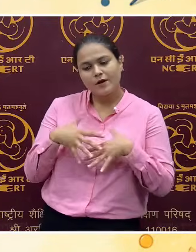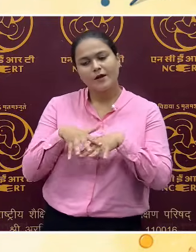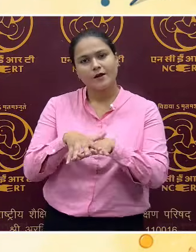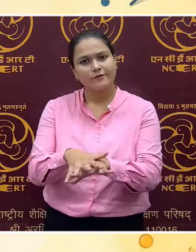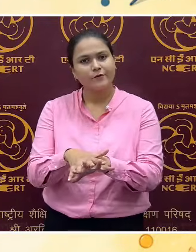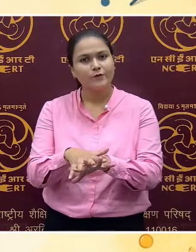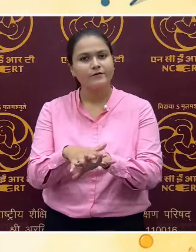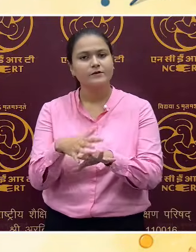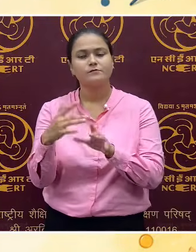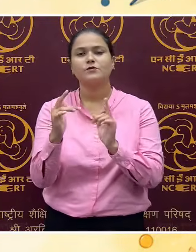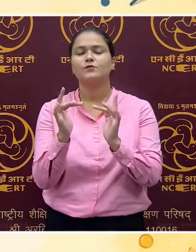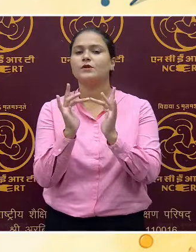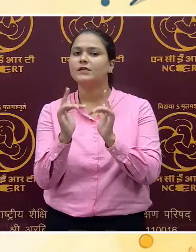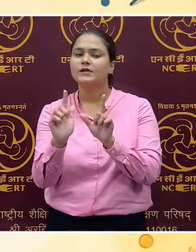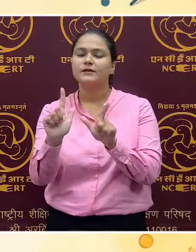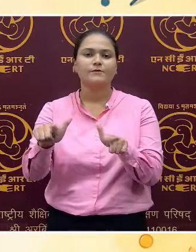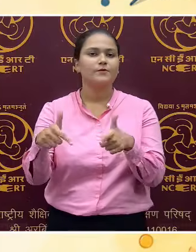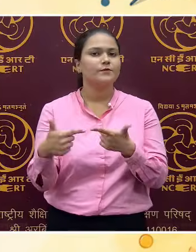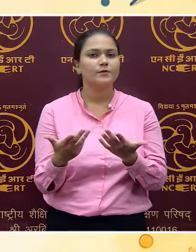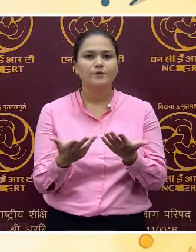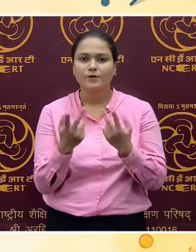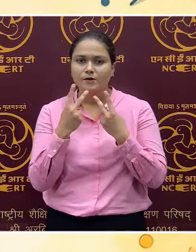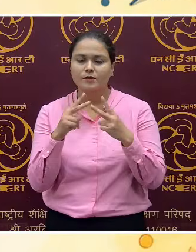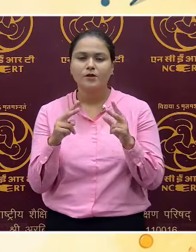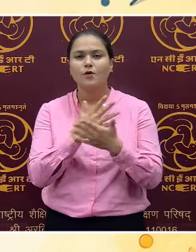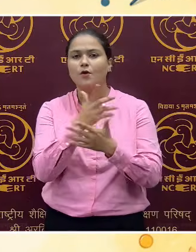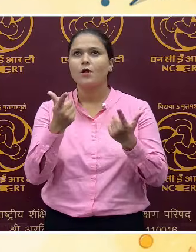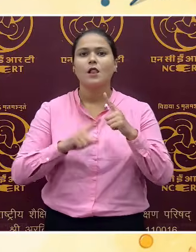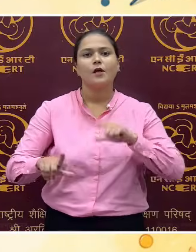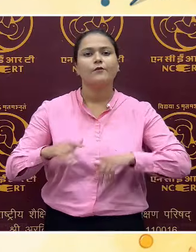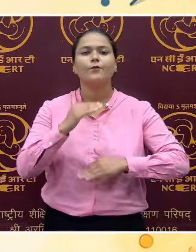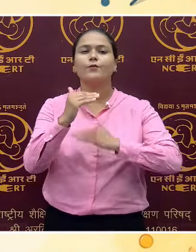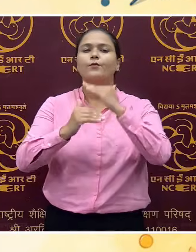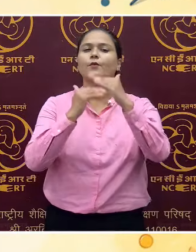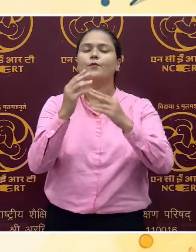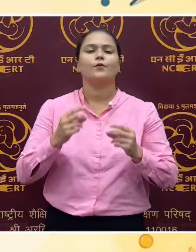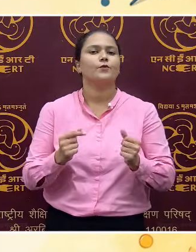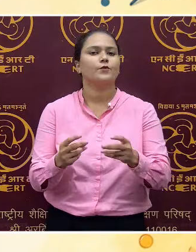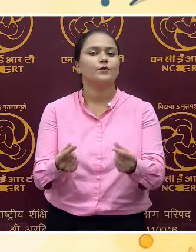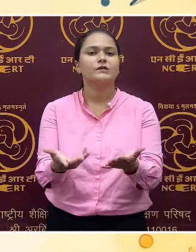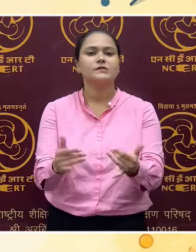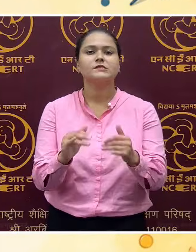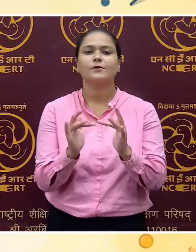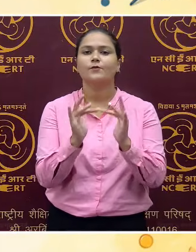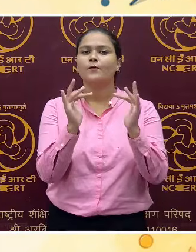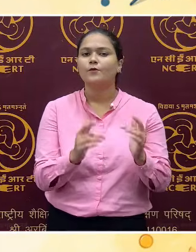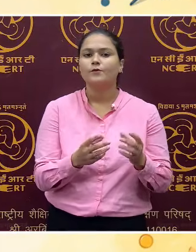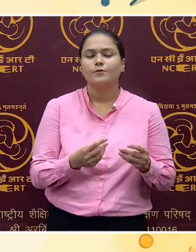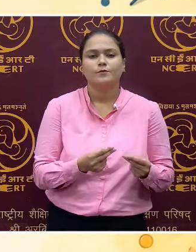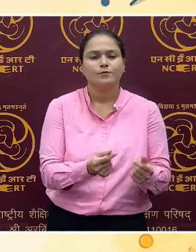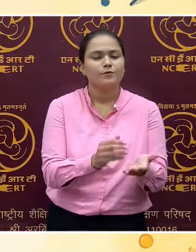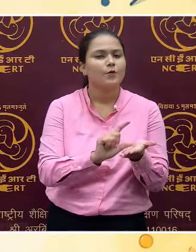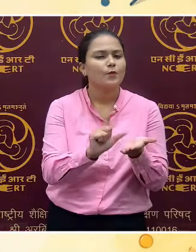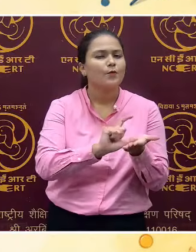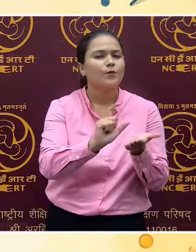media. Like we are seeing language evolve very fast with social media, with every